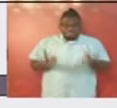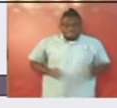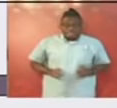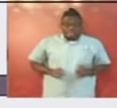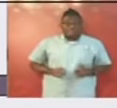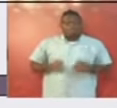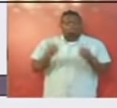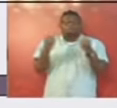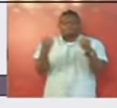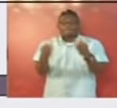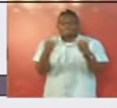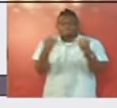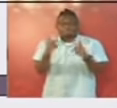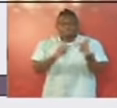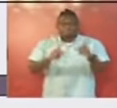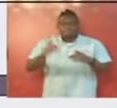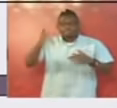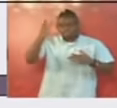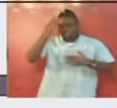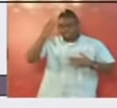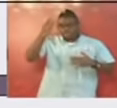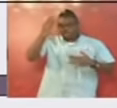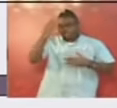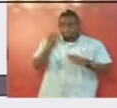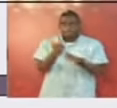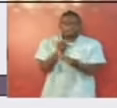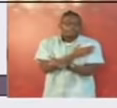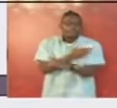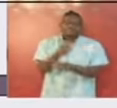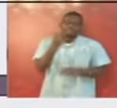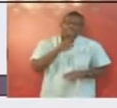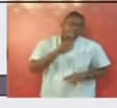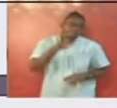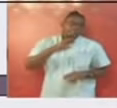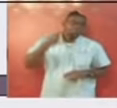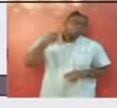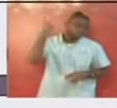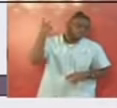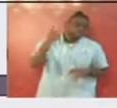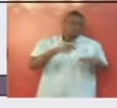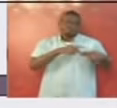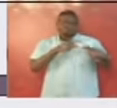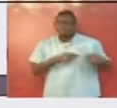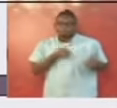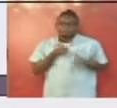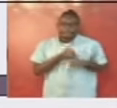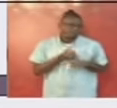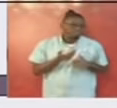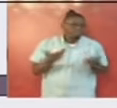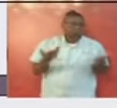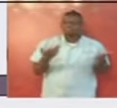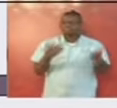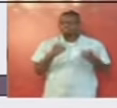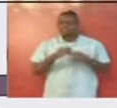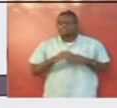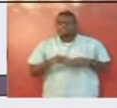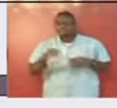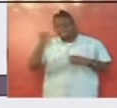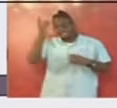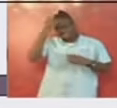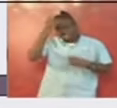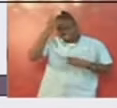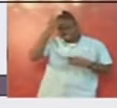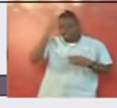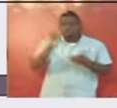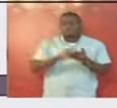chronic problems like diabetes, high blood pressure, or heart disease have reduced levels of immunity, and that puts them